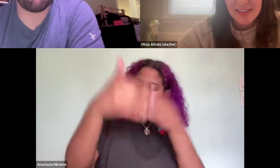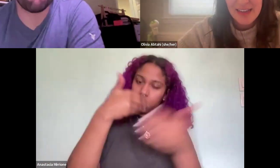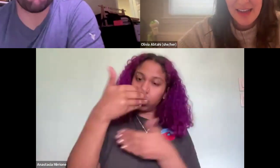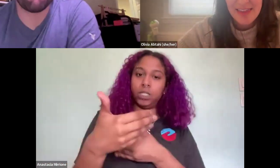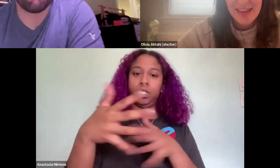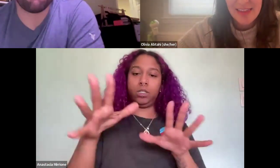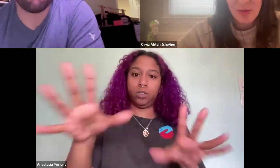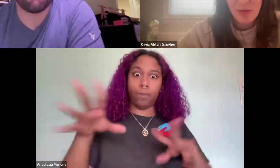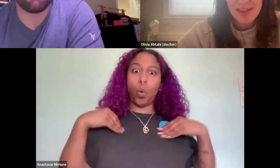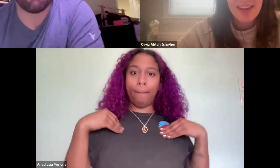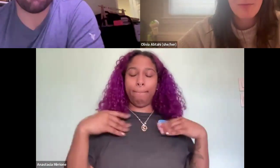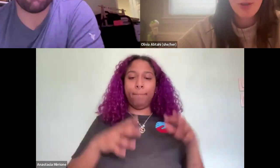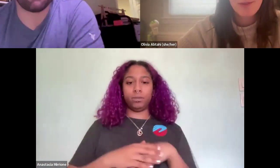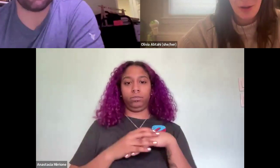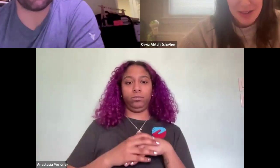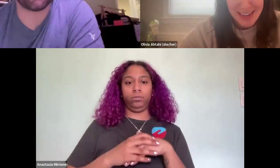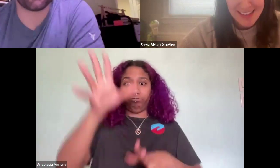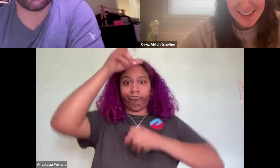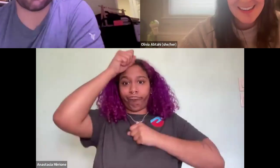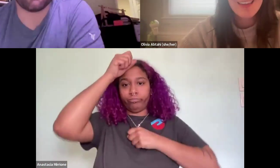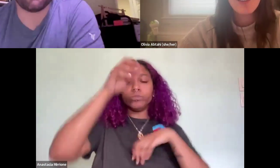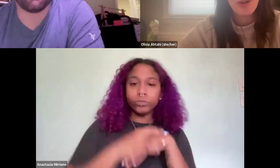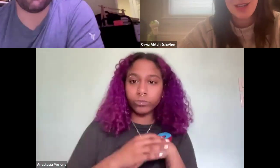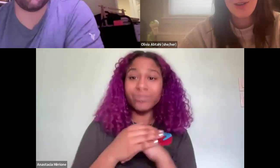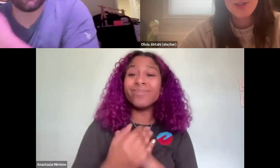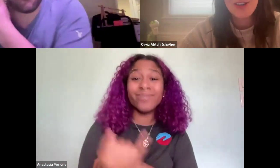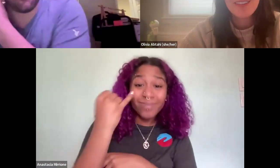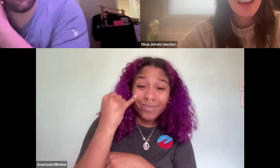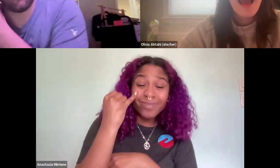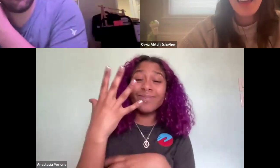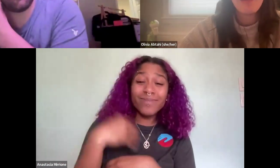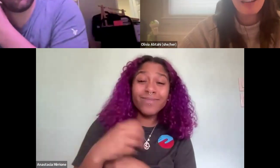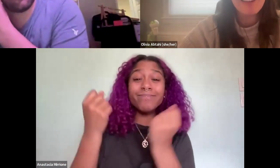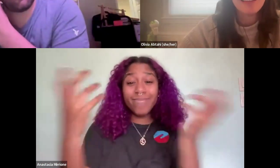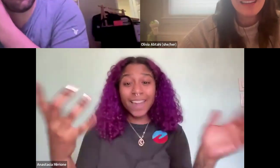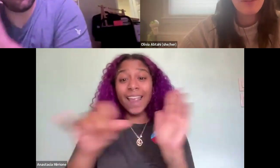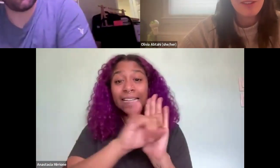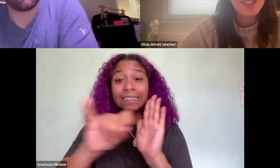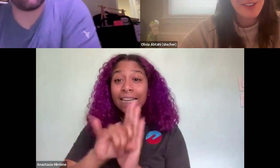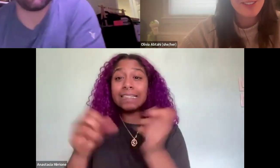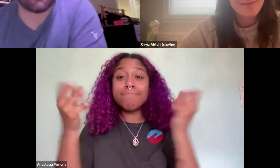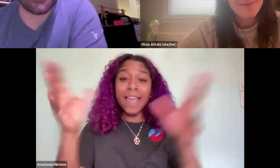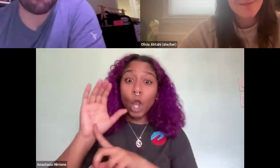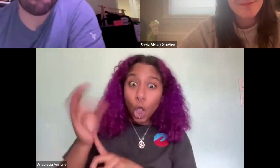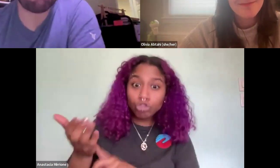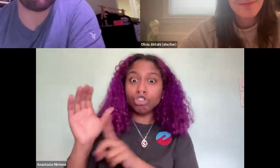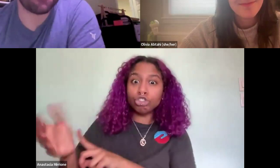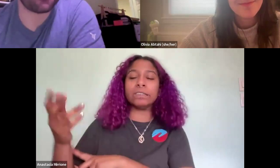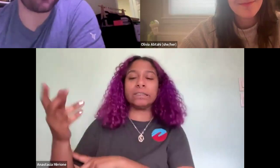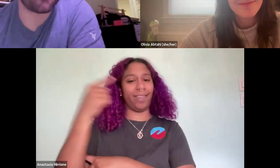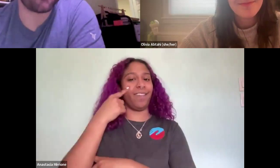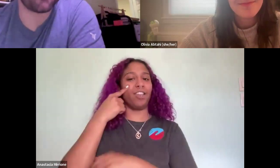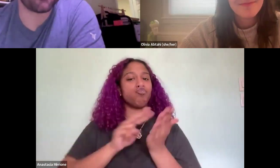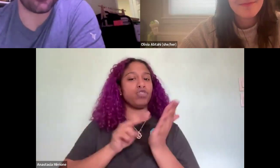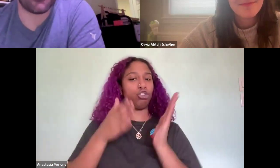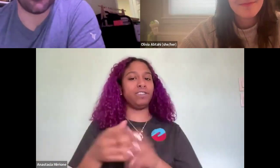And I think that once again, when you have so many identities and so many cultures, I think readers need a breather too.